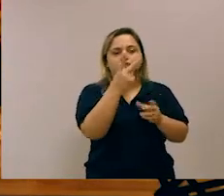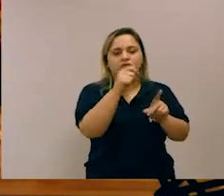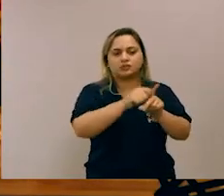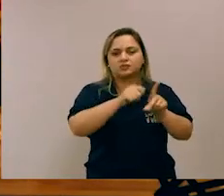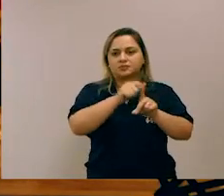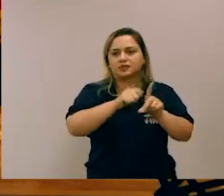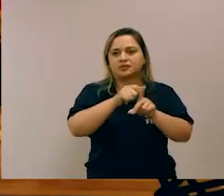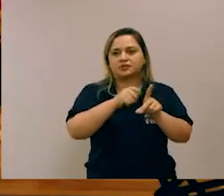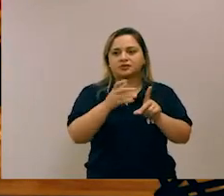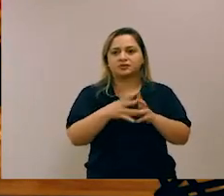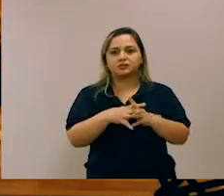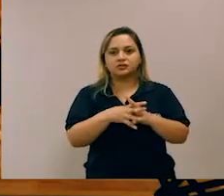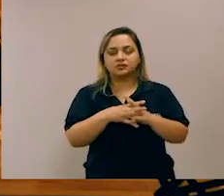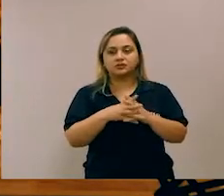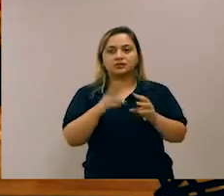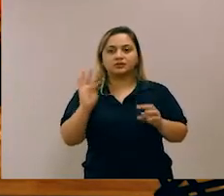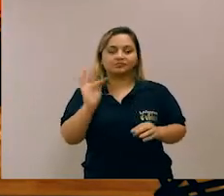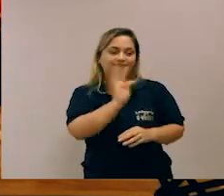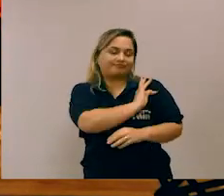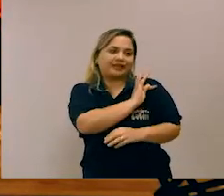2 months,